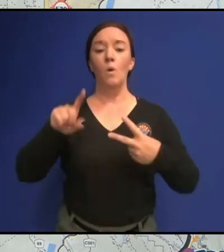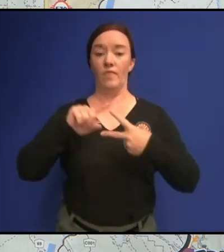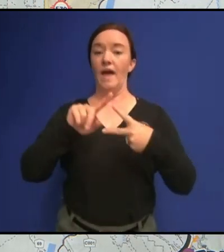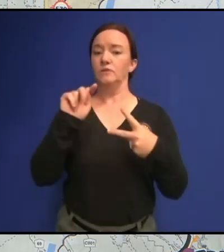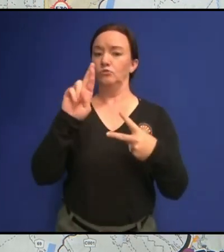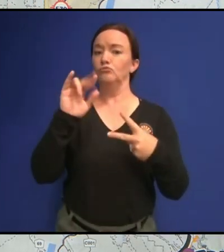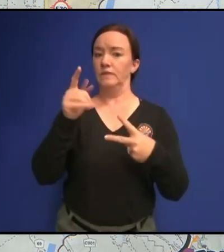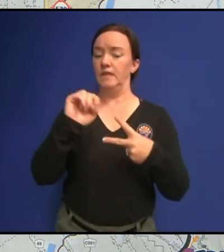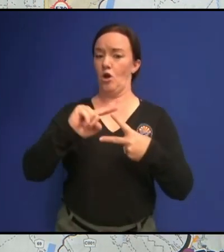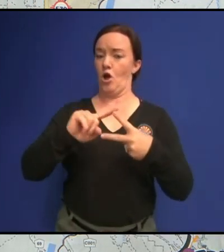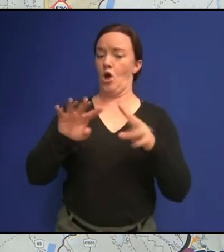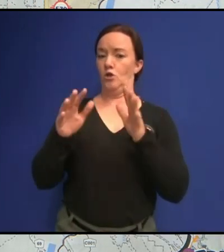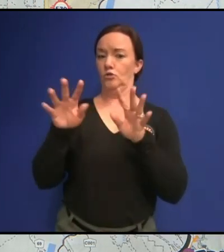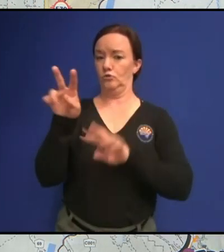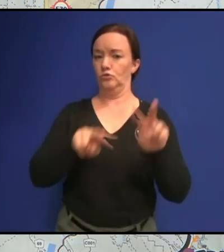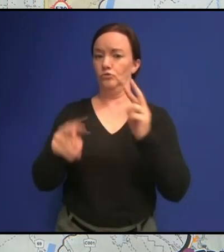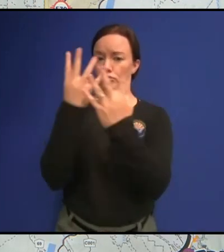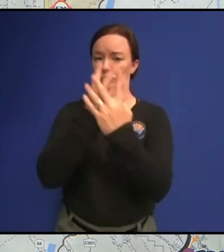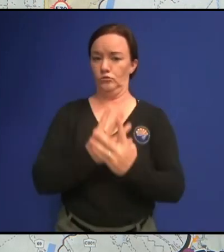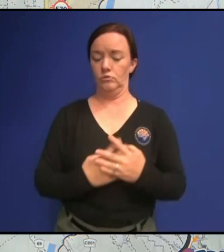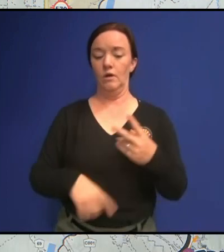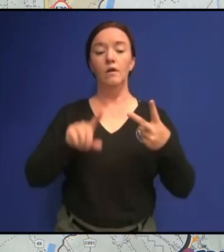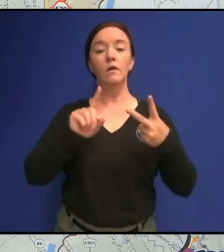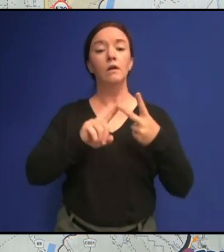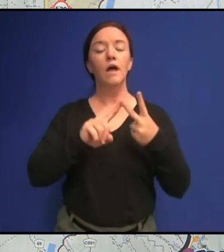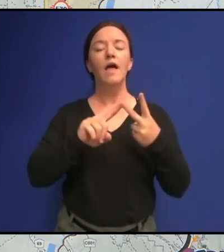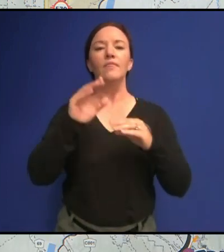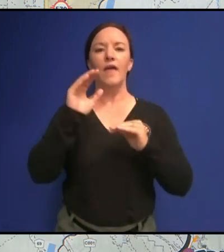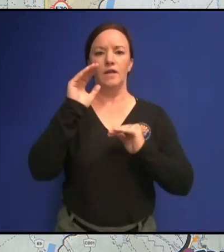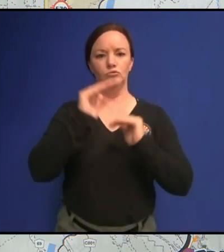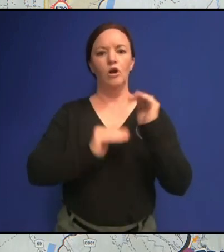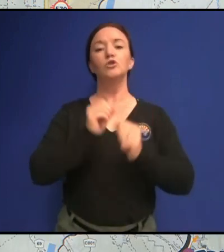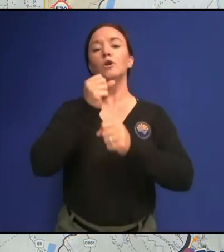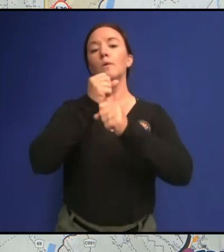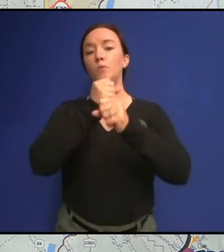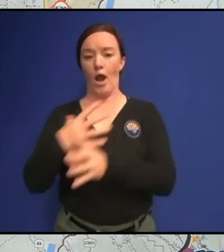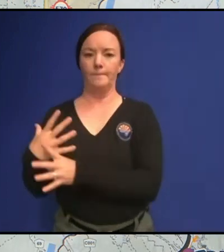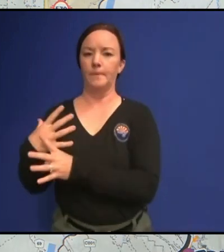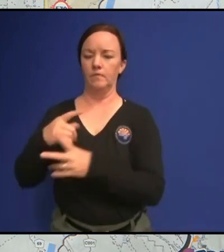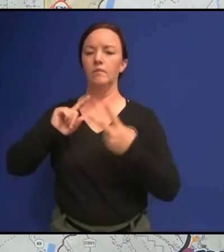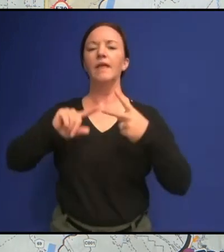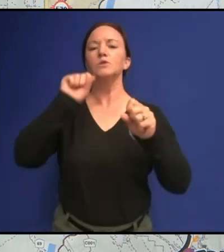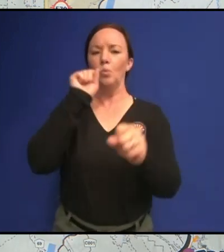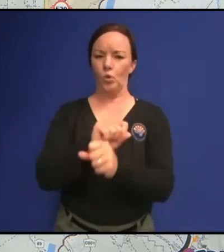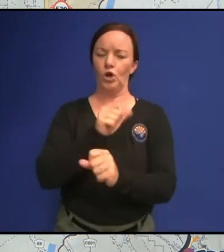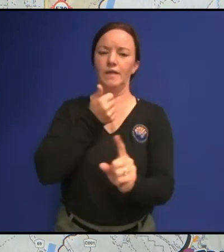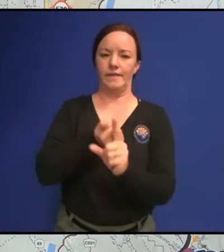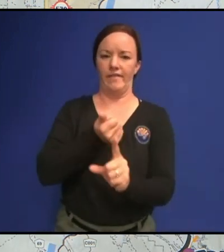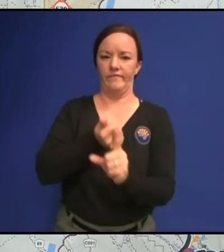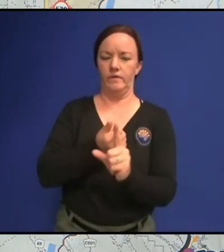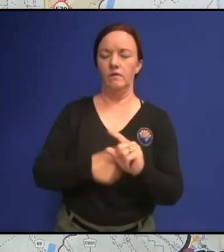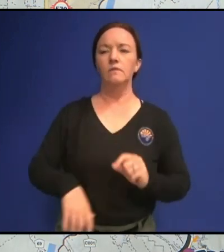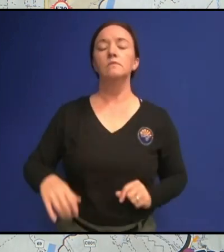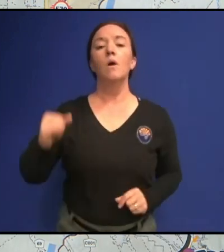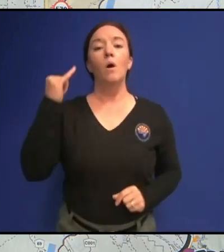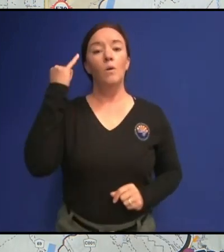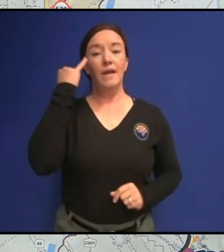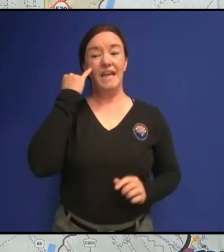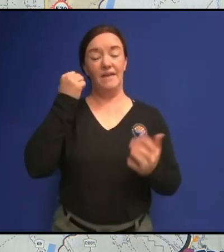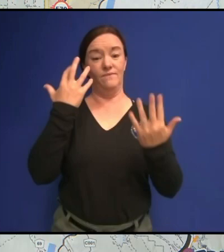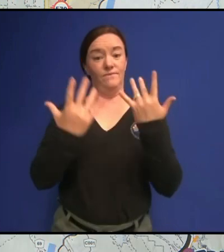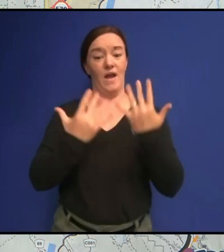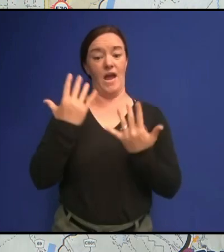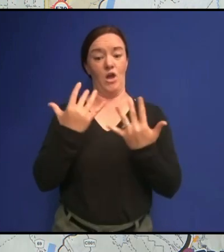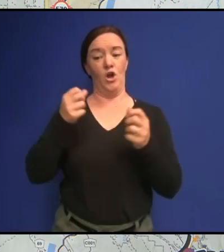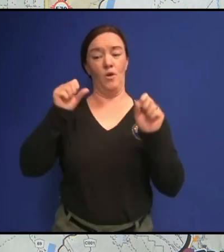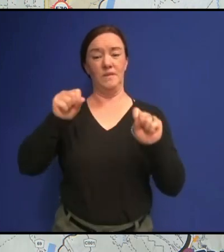a fire has the potential of threatening an area, we try to get all the triage done, because we want to make sure all that work is done ahead of